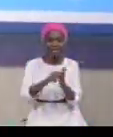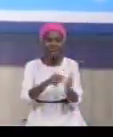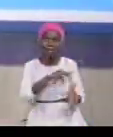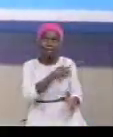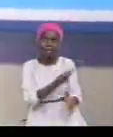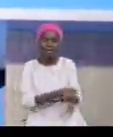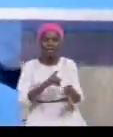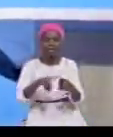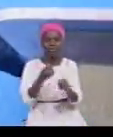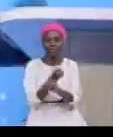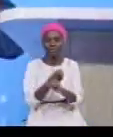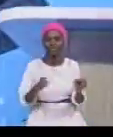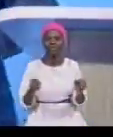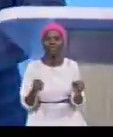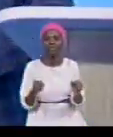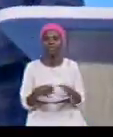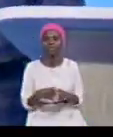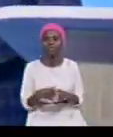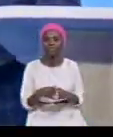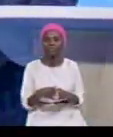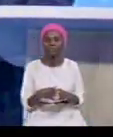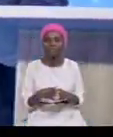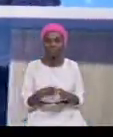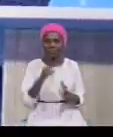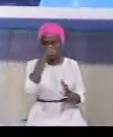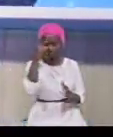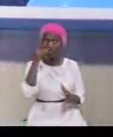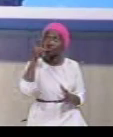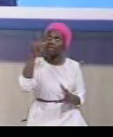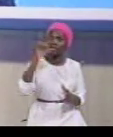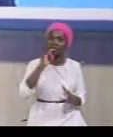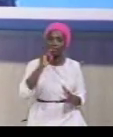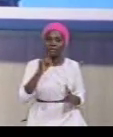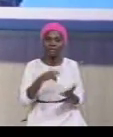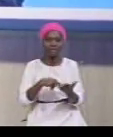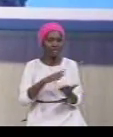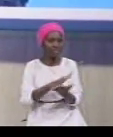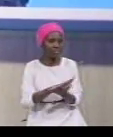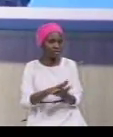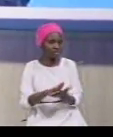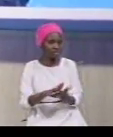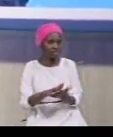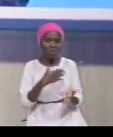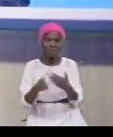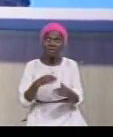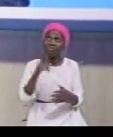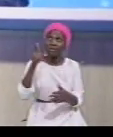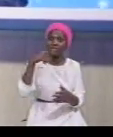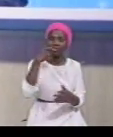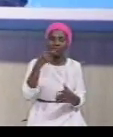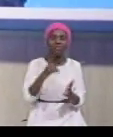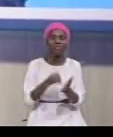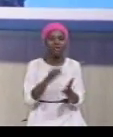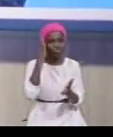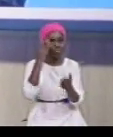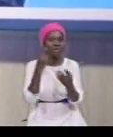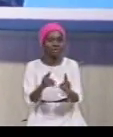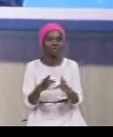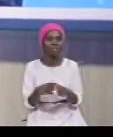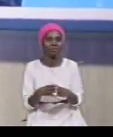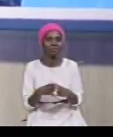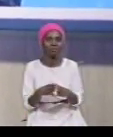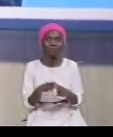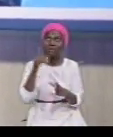he speaks in righteousness. And because he's righteous, whatever he says, it will come to pass. He